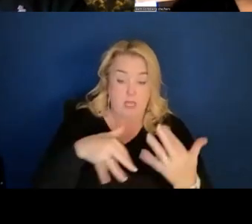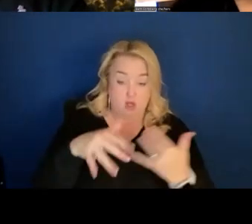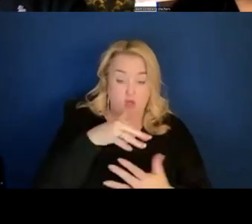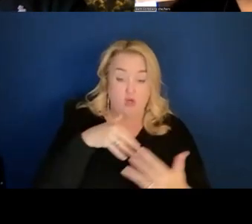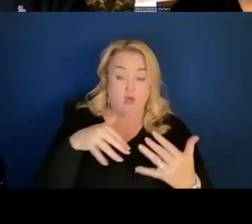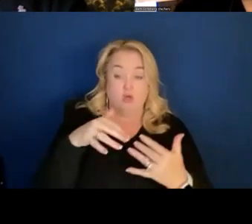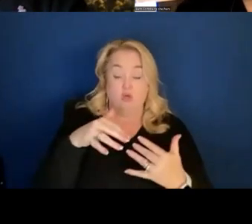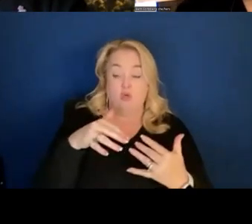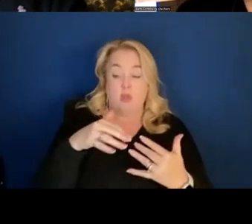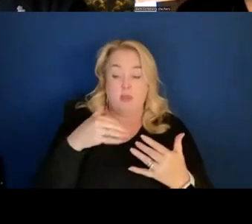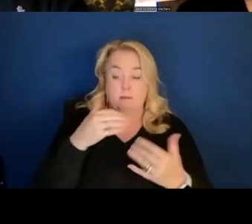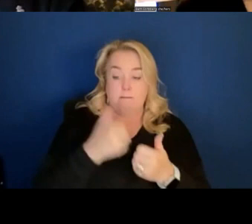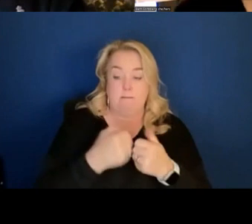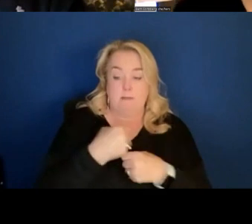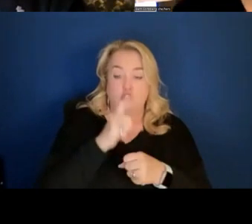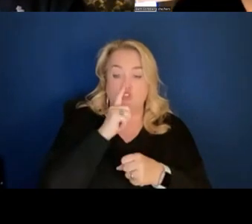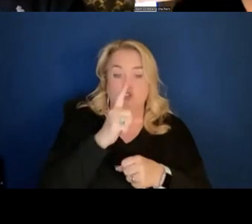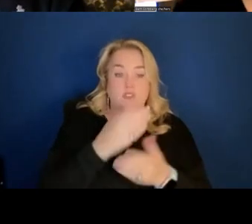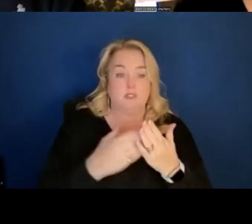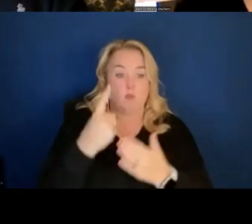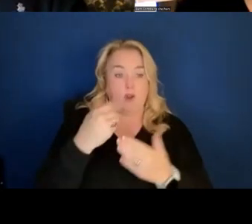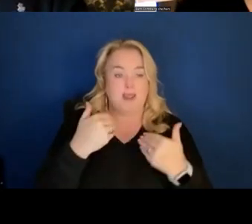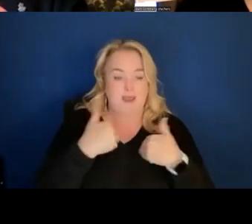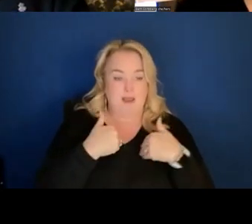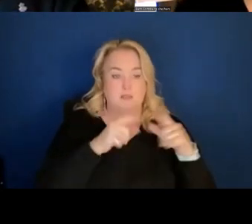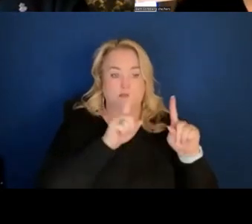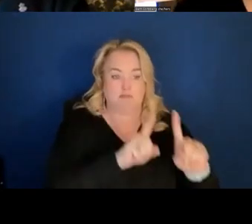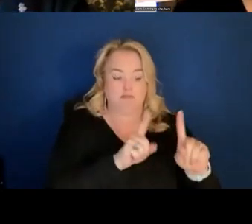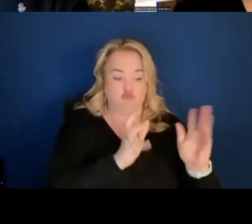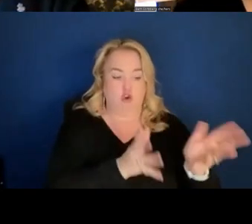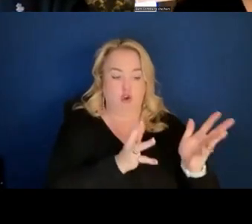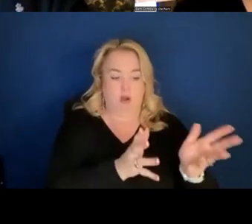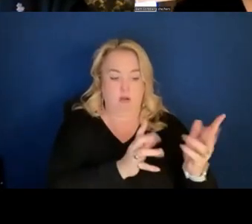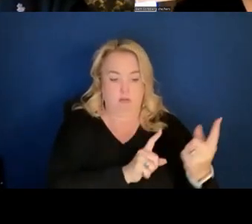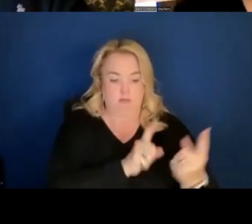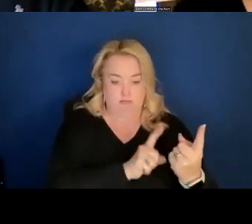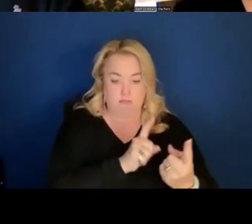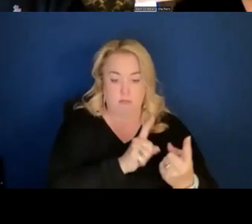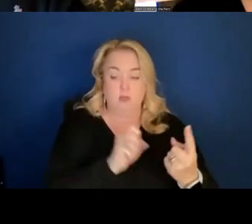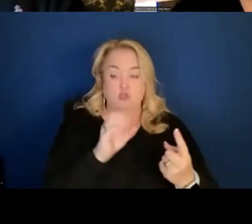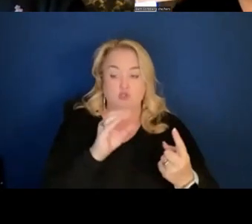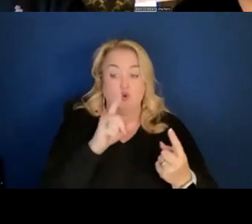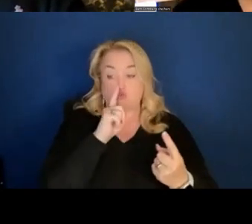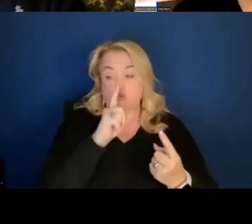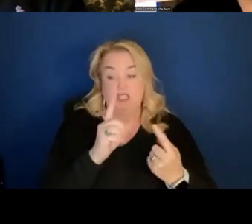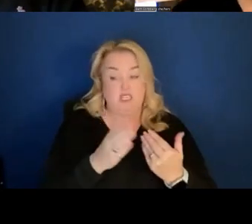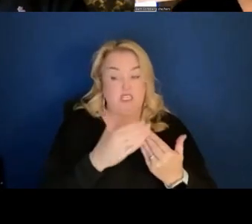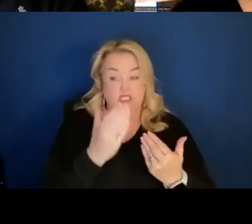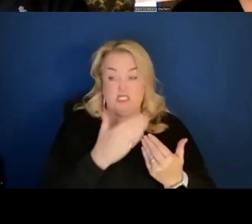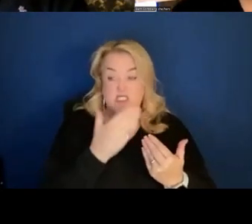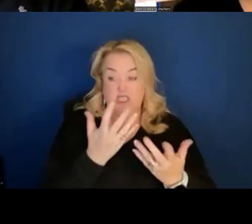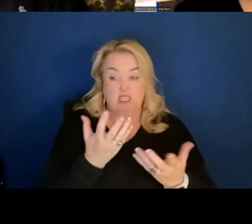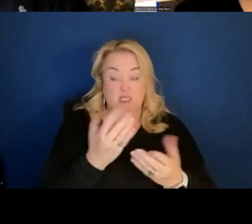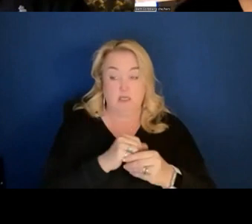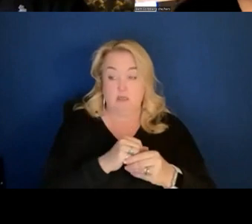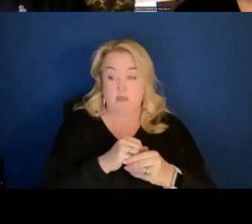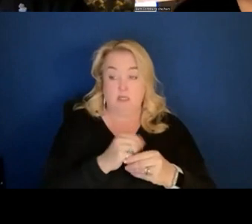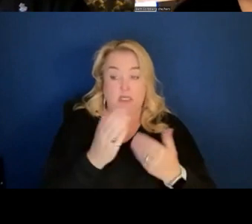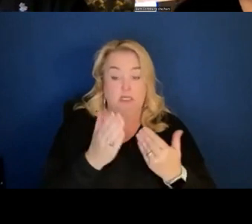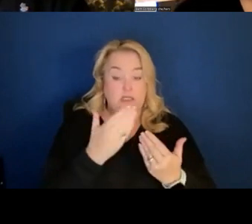everyone has somebody to talk to. And, it's easy enough to set